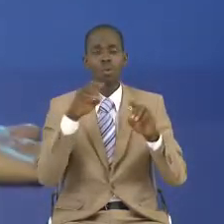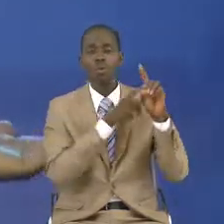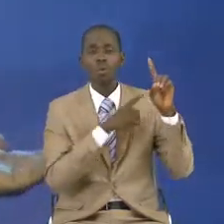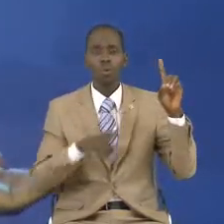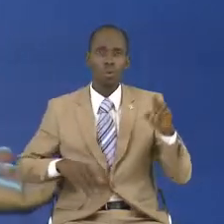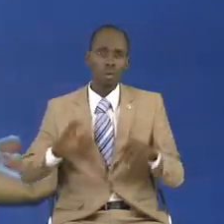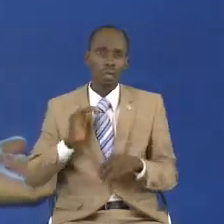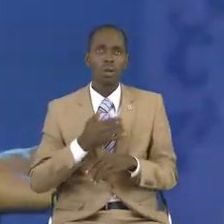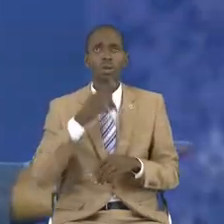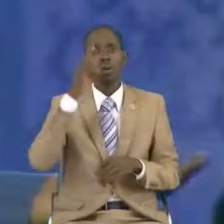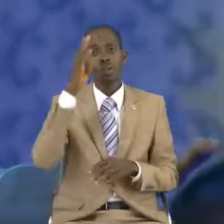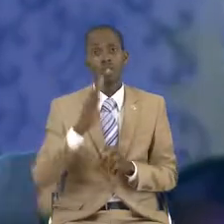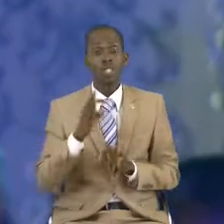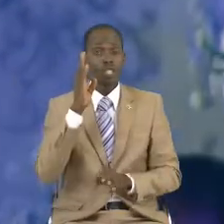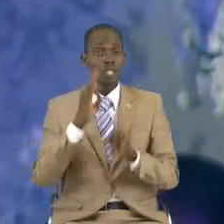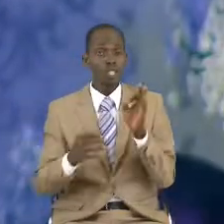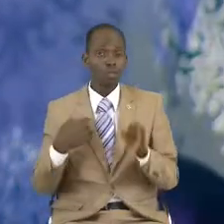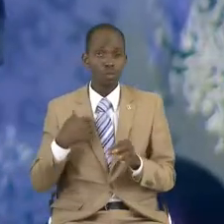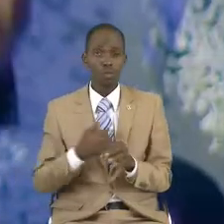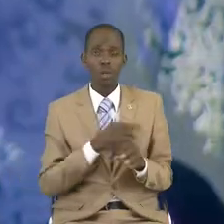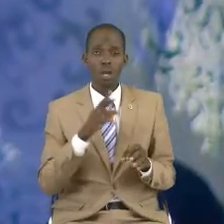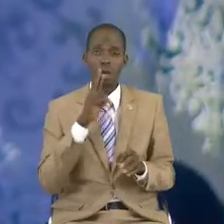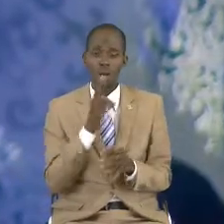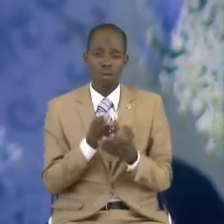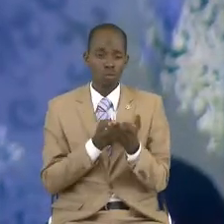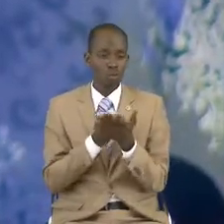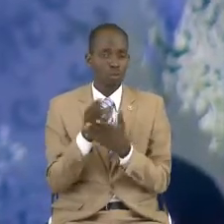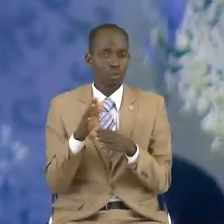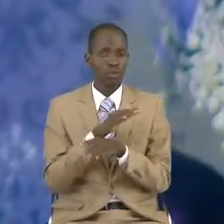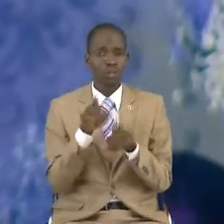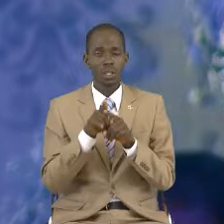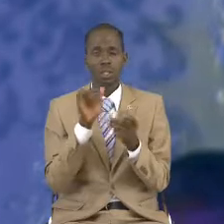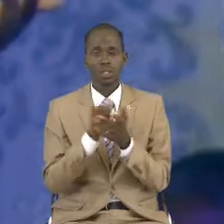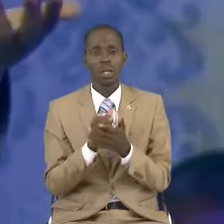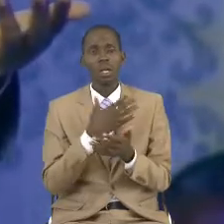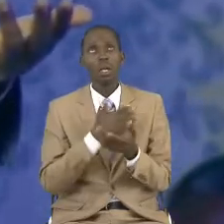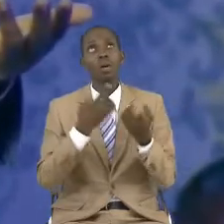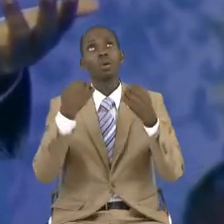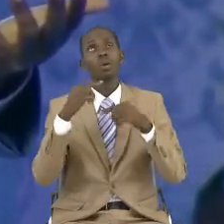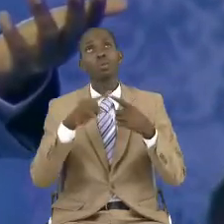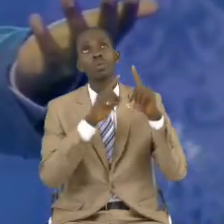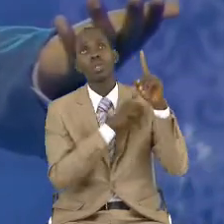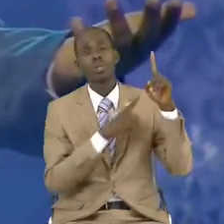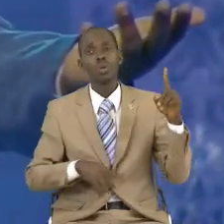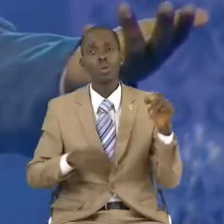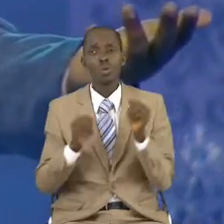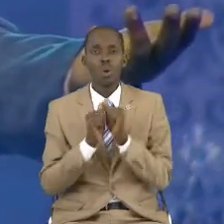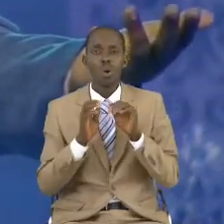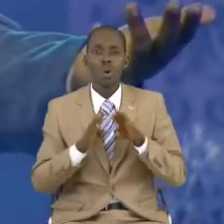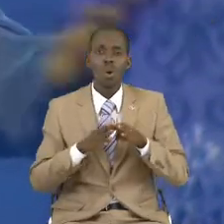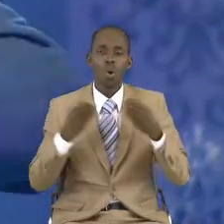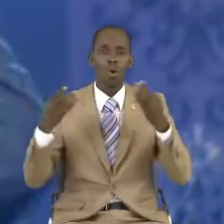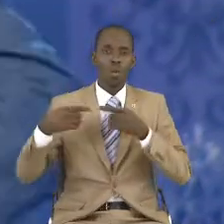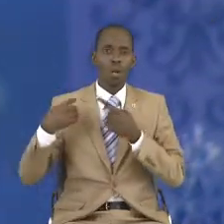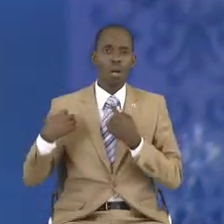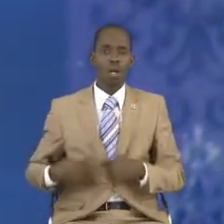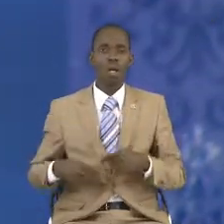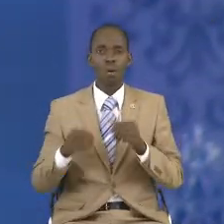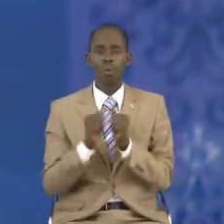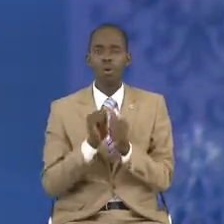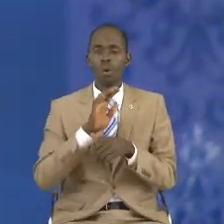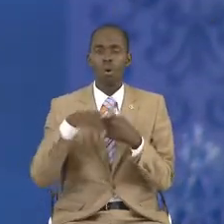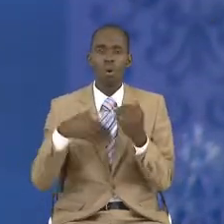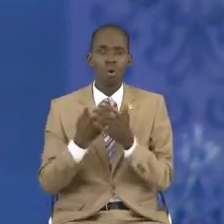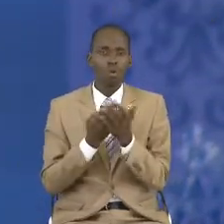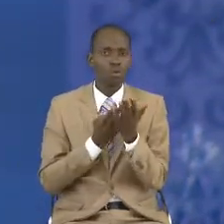sincere like that and we come to the lord with open hearts our sincerity and we